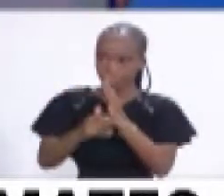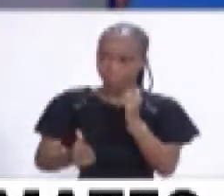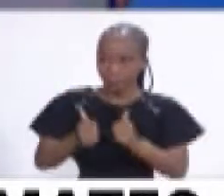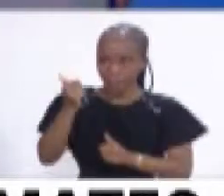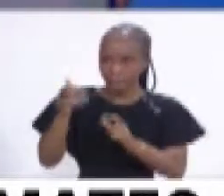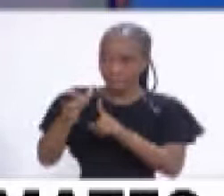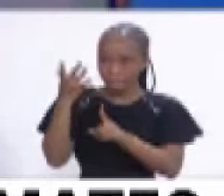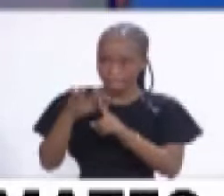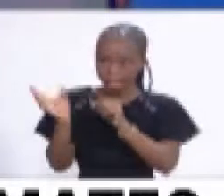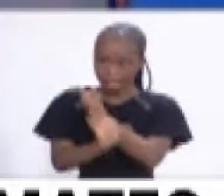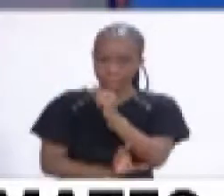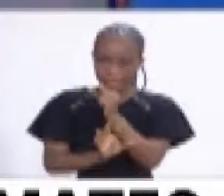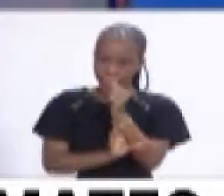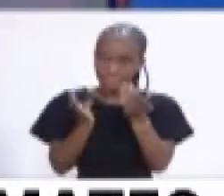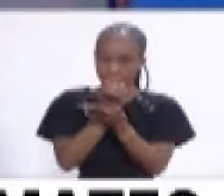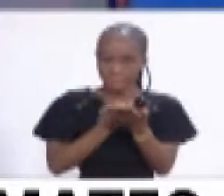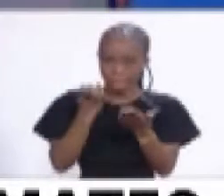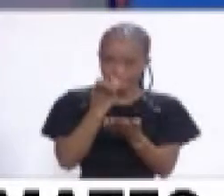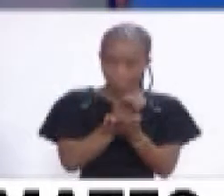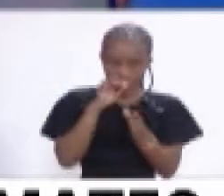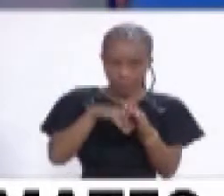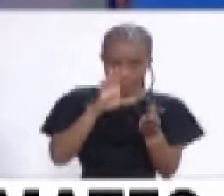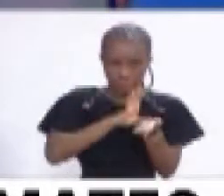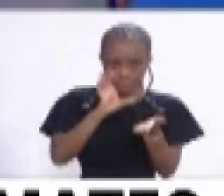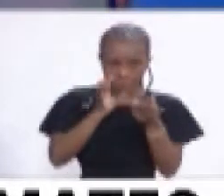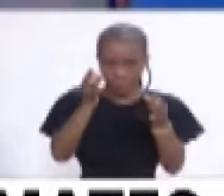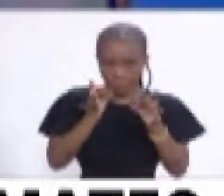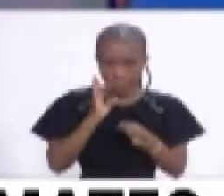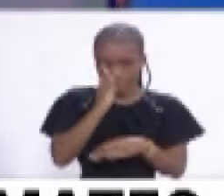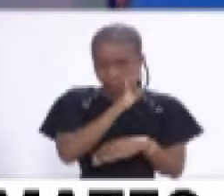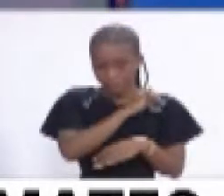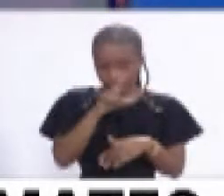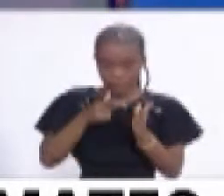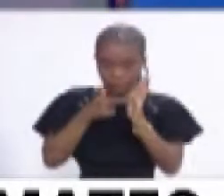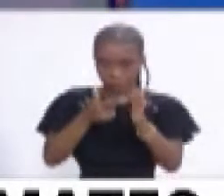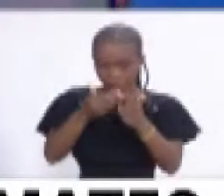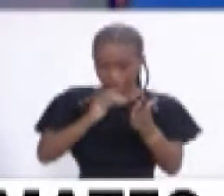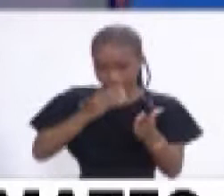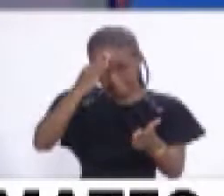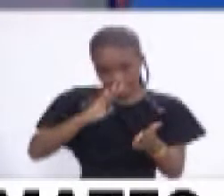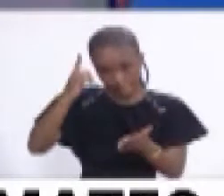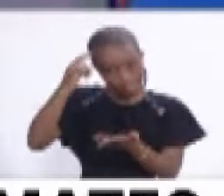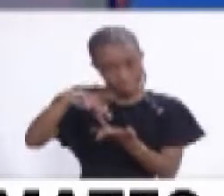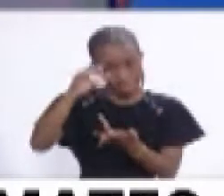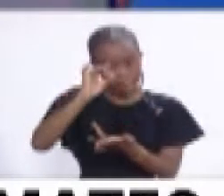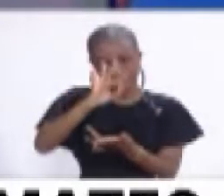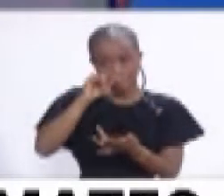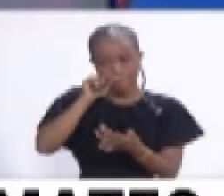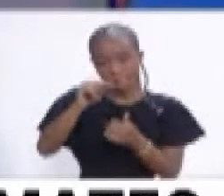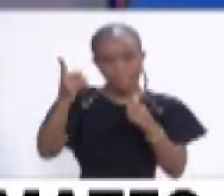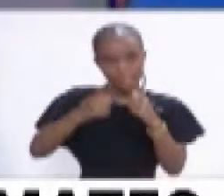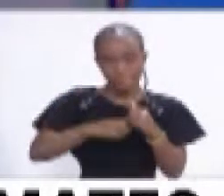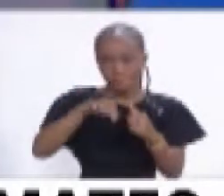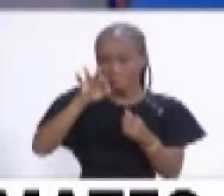heavily affected the country's economy. In the budget finance bill that was presented before Parliament for consideration, a